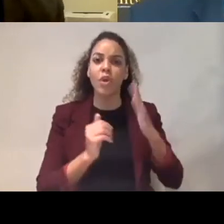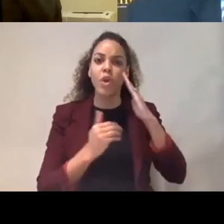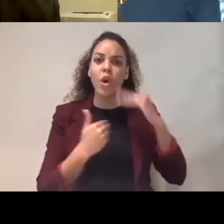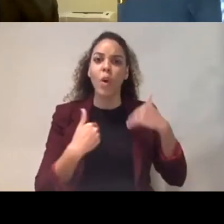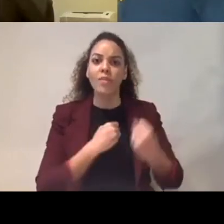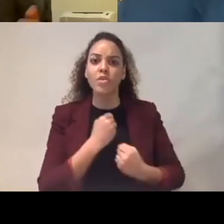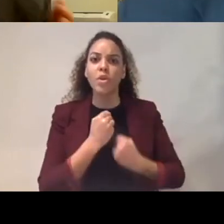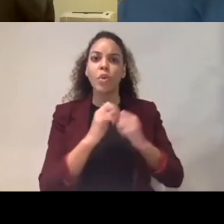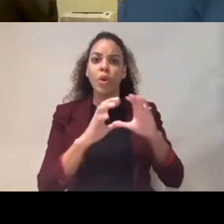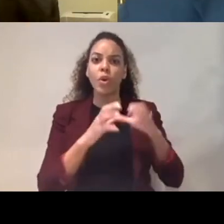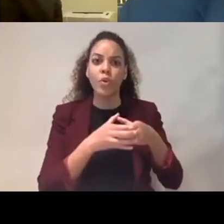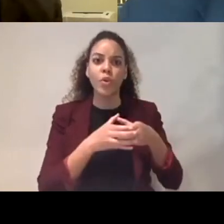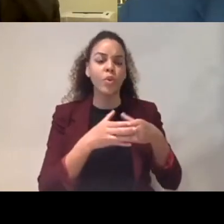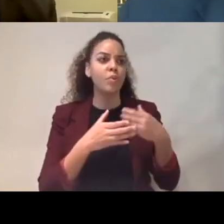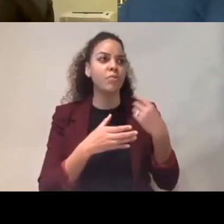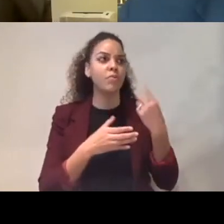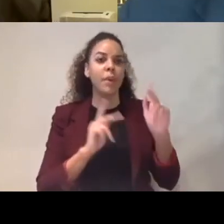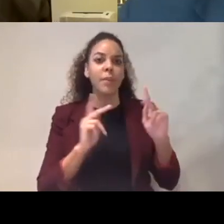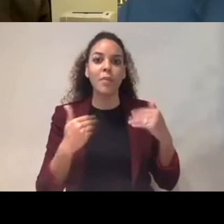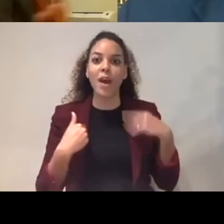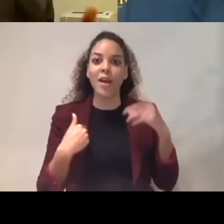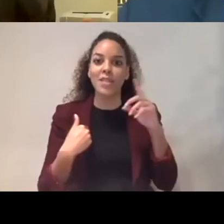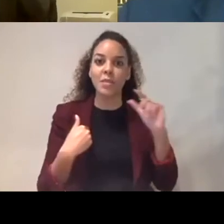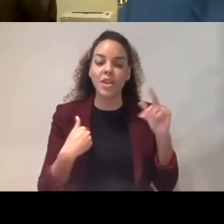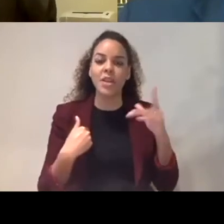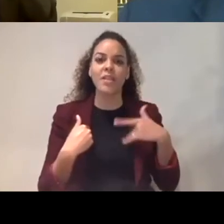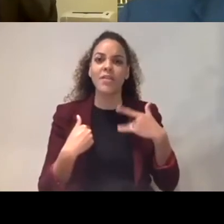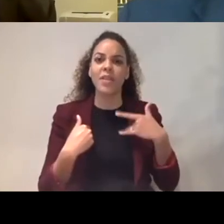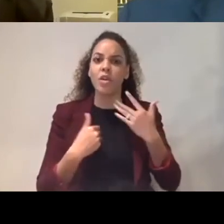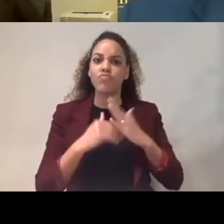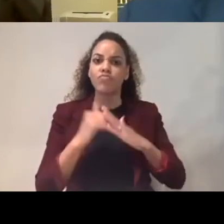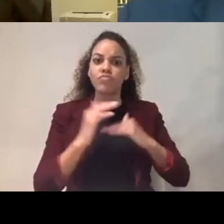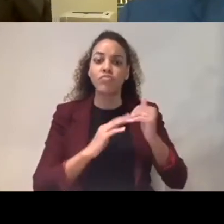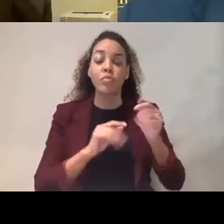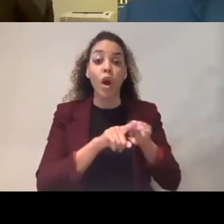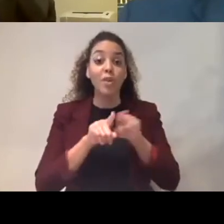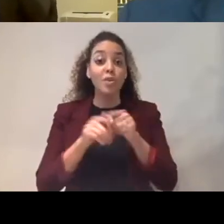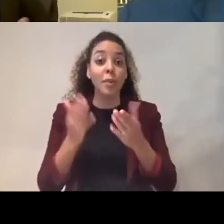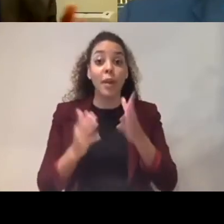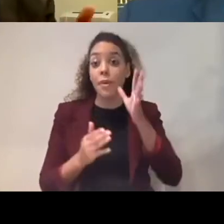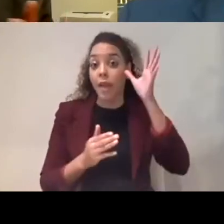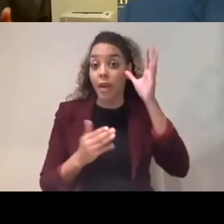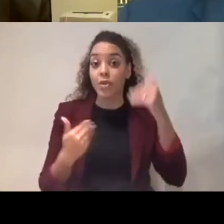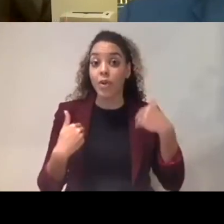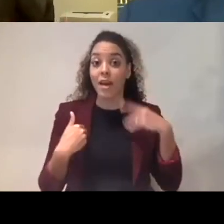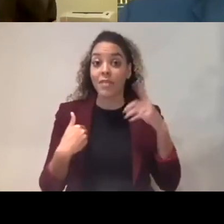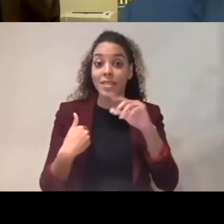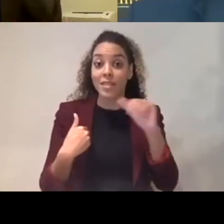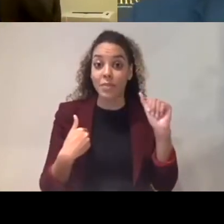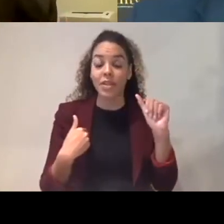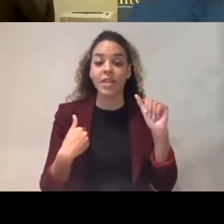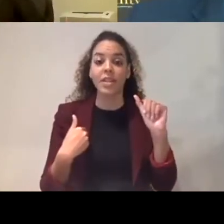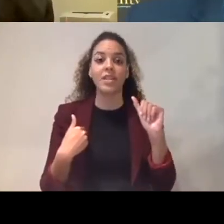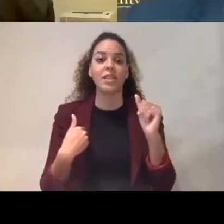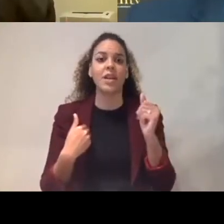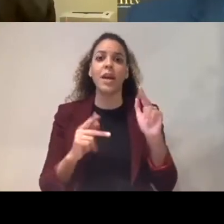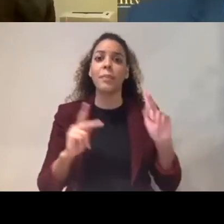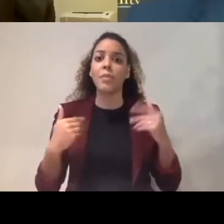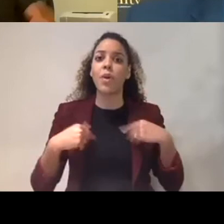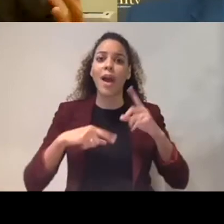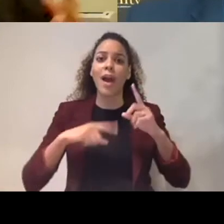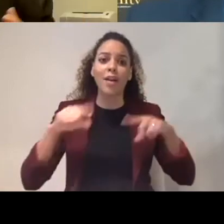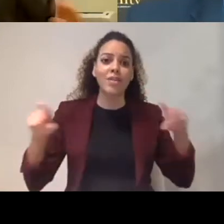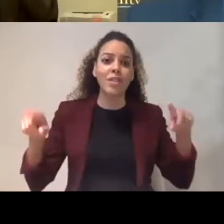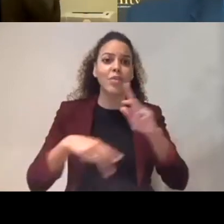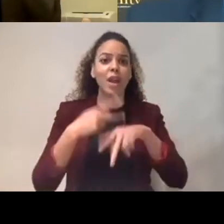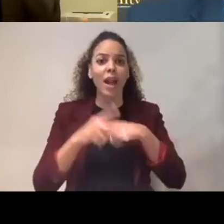resource group for people with disabilities, and even beyond that for parents with disabilities, for people with different types of disabilities or kinds of disabilities.